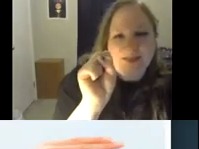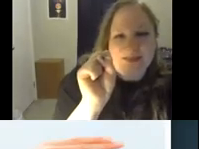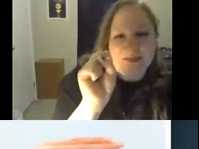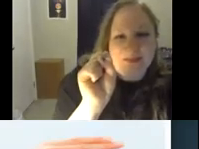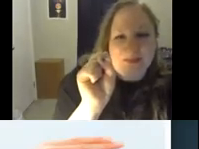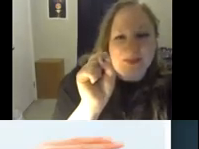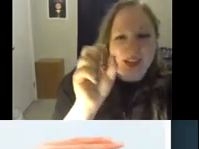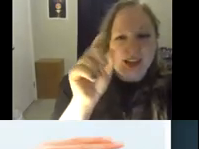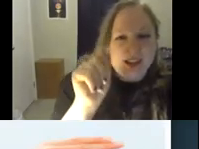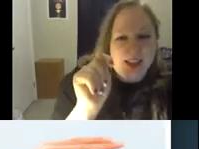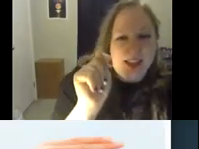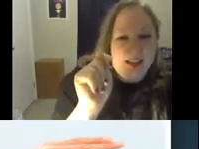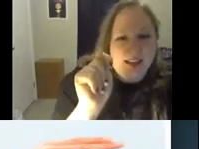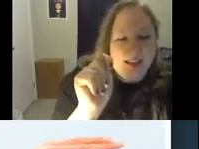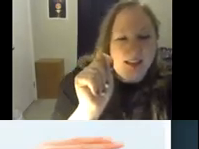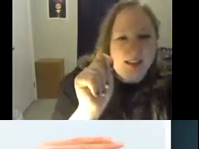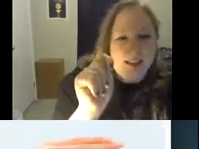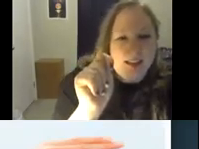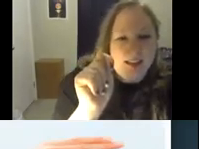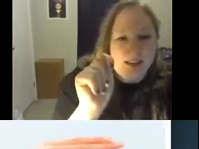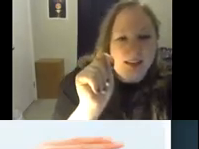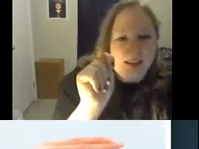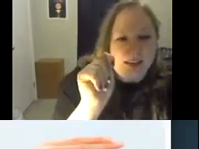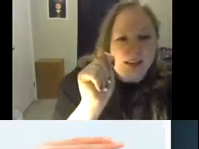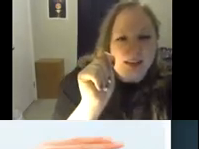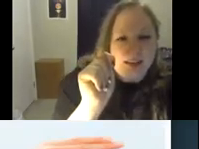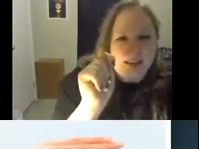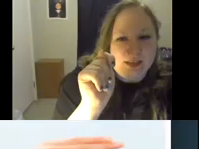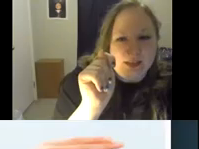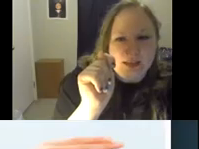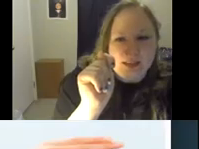Yeah. T.